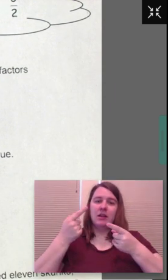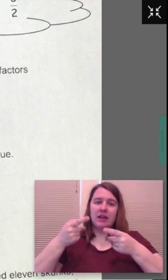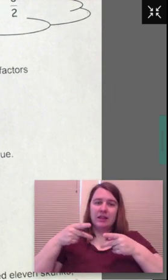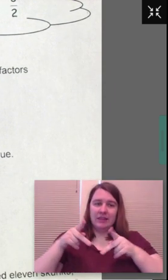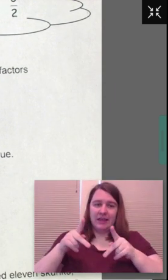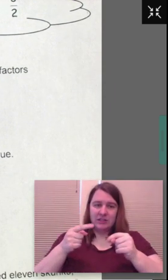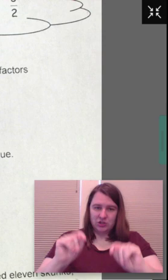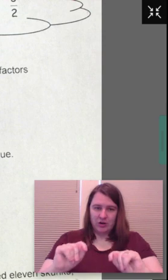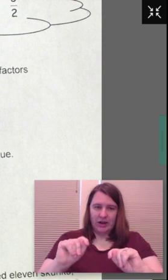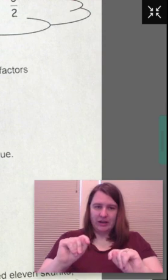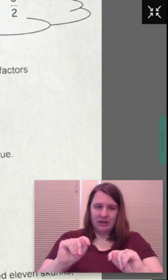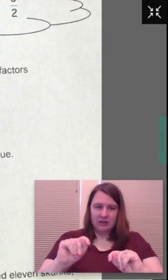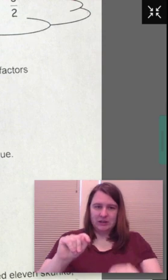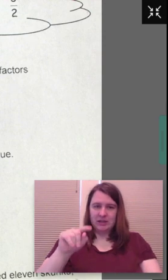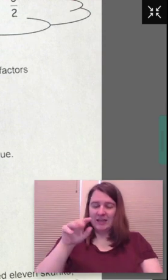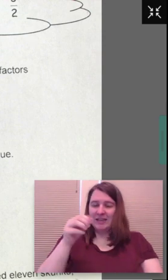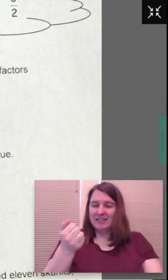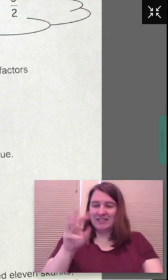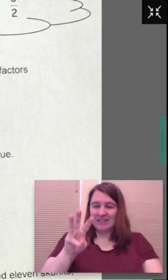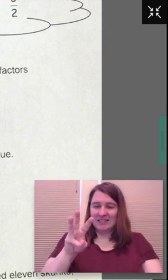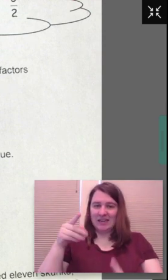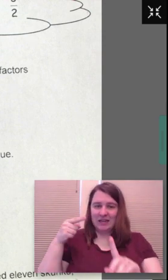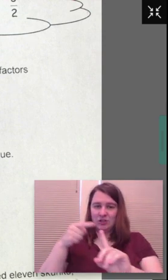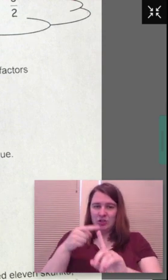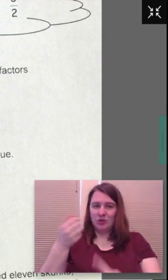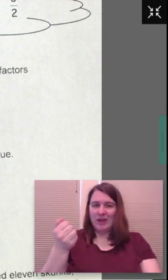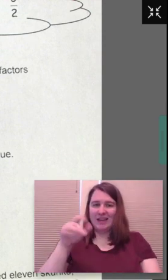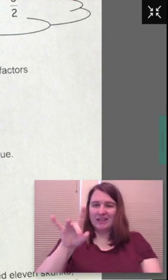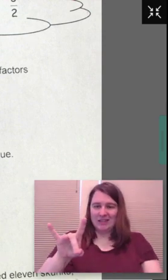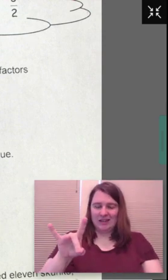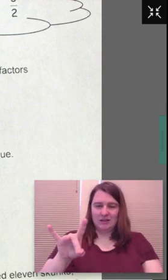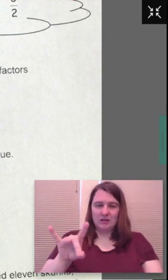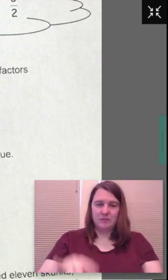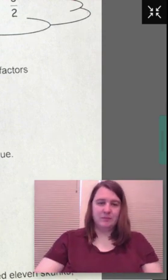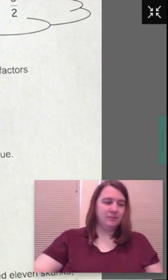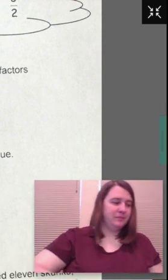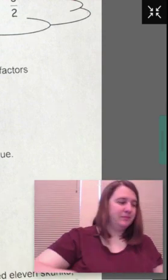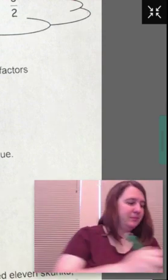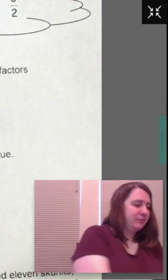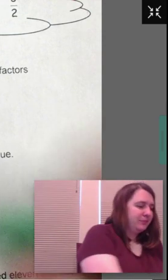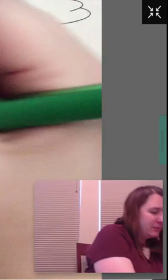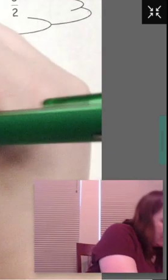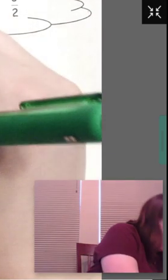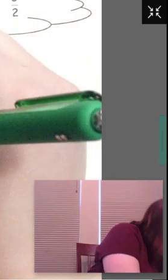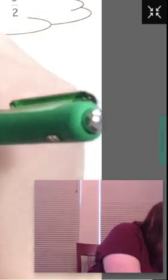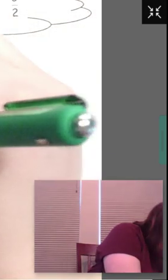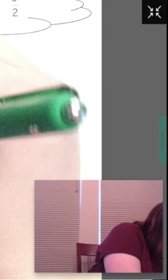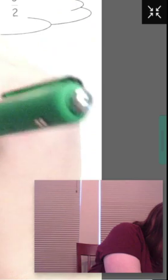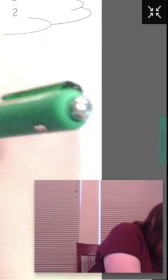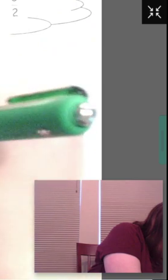right, let's try 16 to 18.